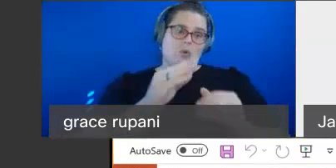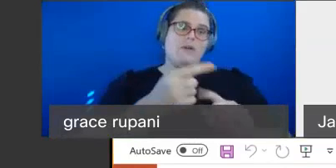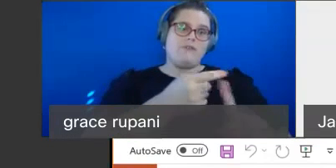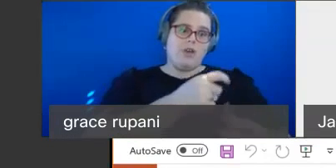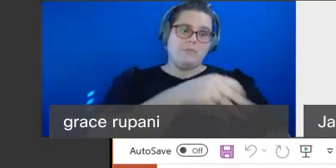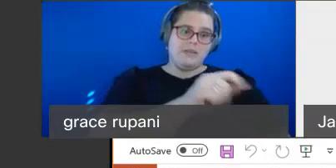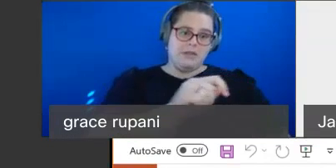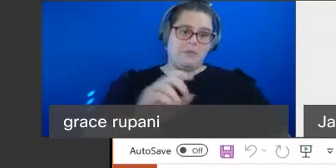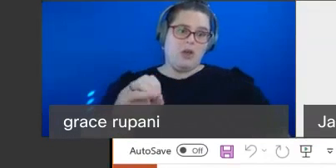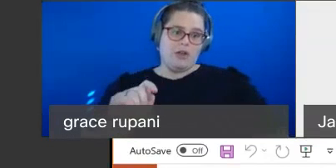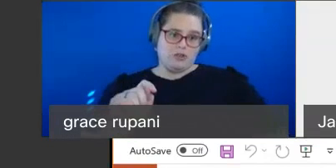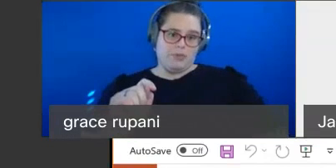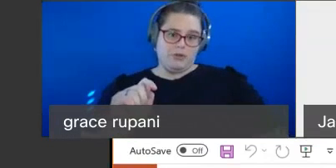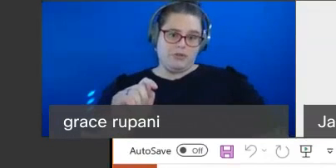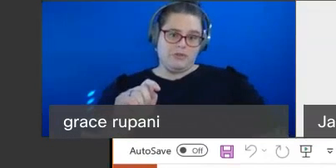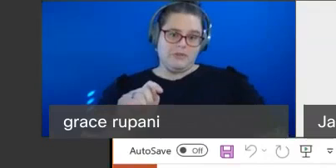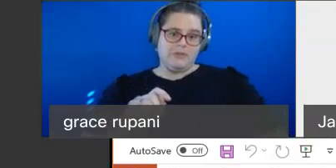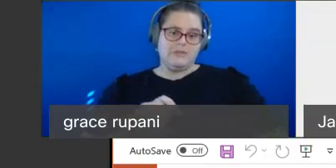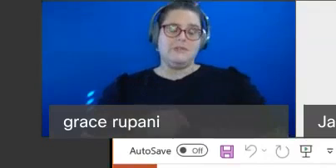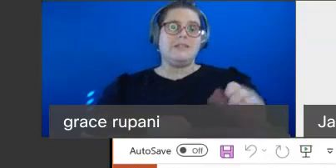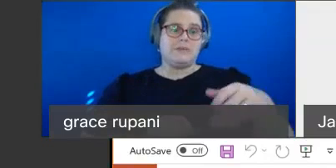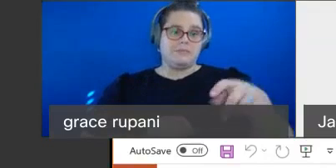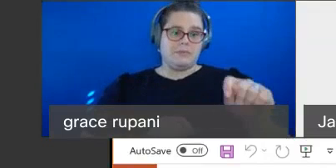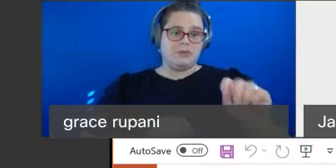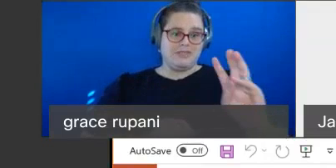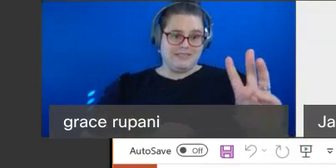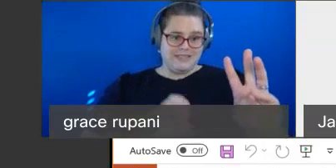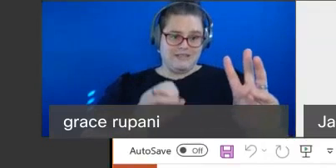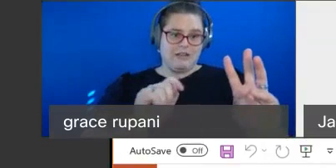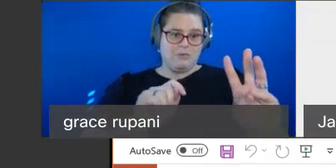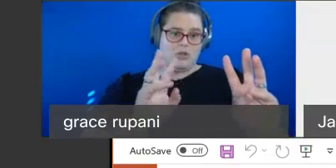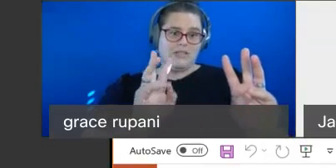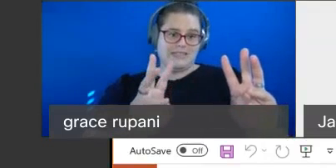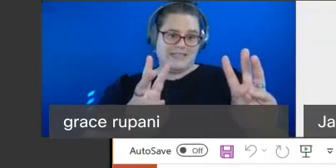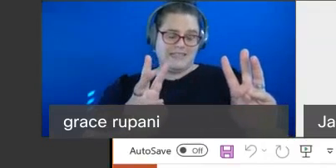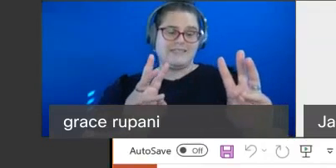both of which had 6 people test positive.